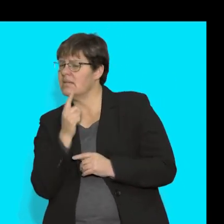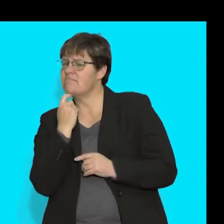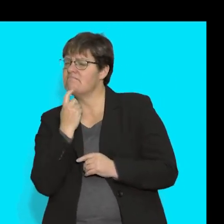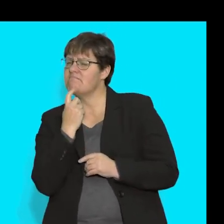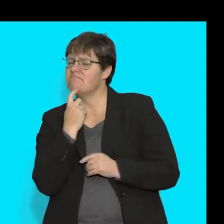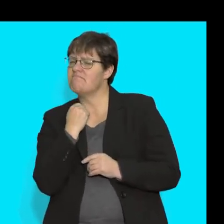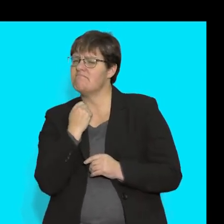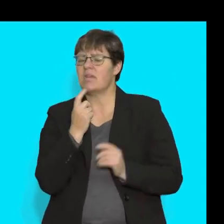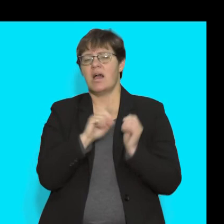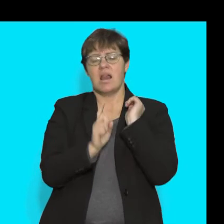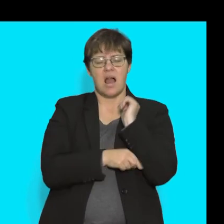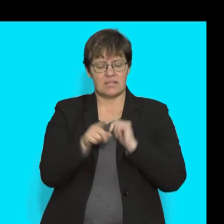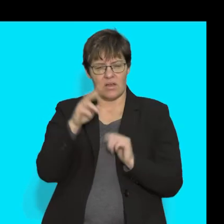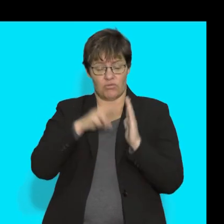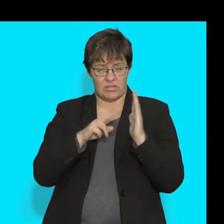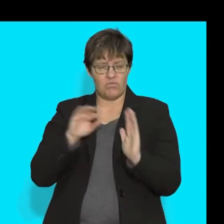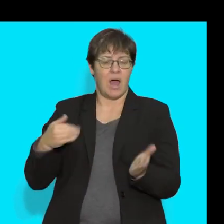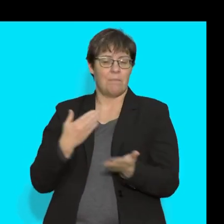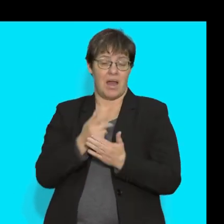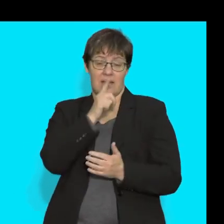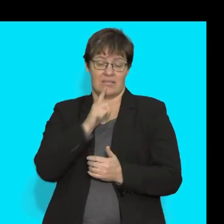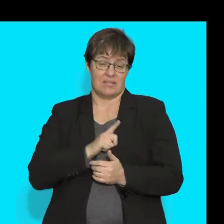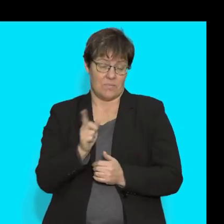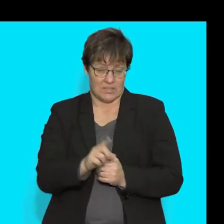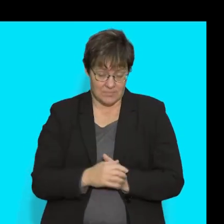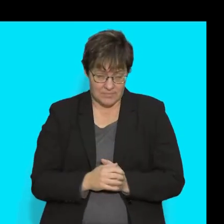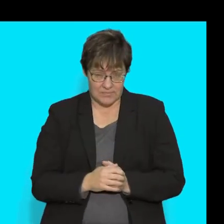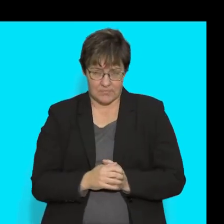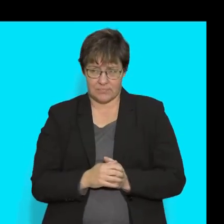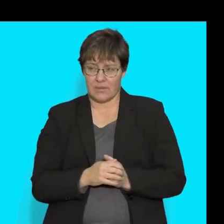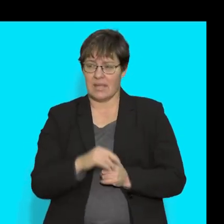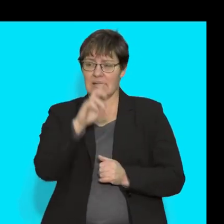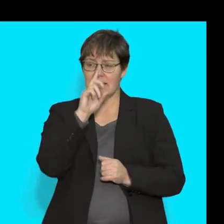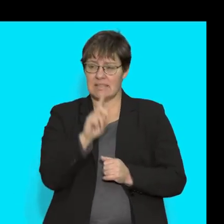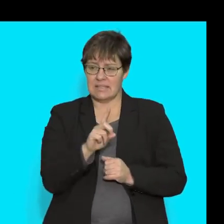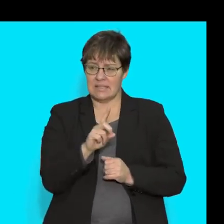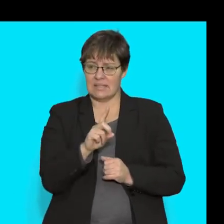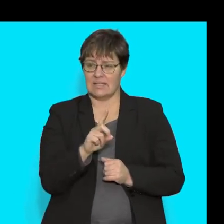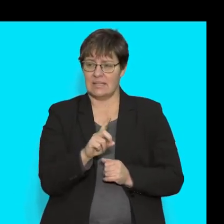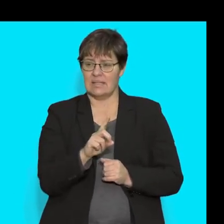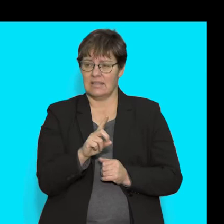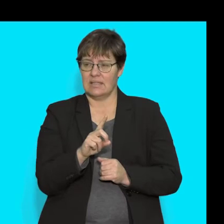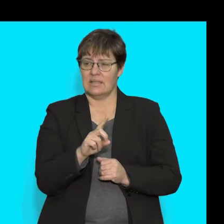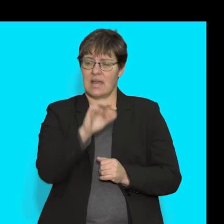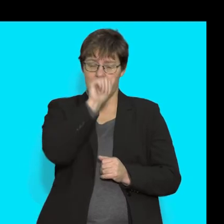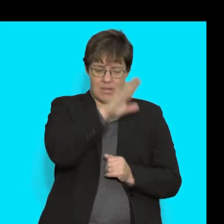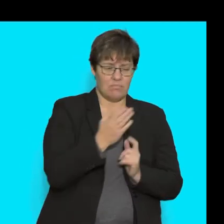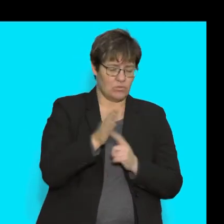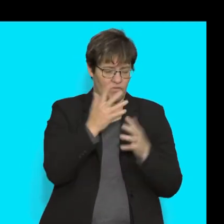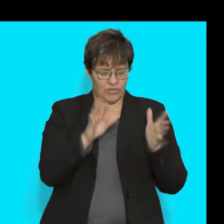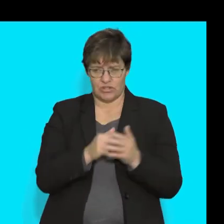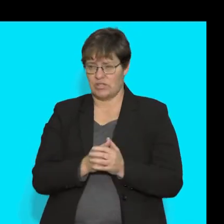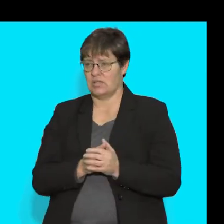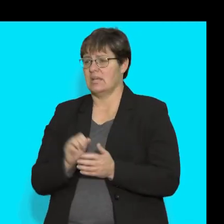quickly read the last part and apply what we are talking about. So D is the midpoint of AB, I've already